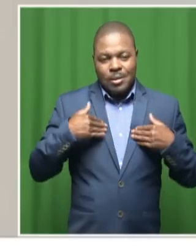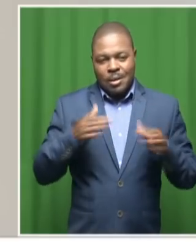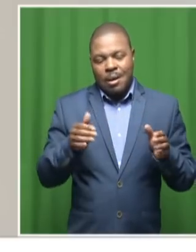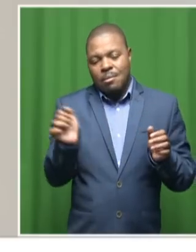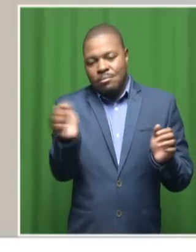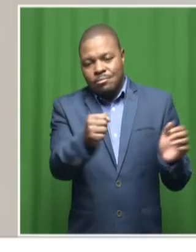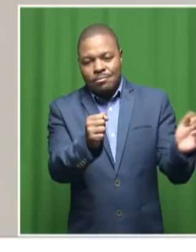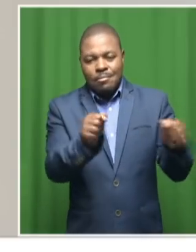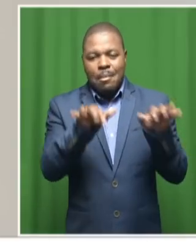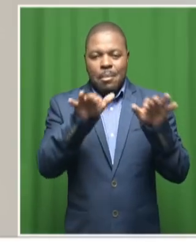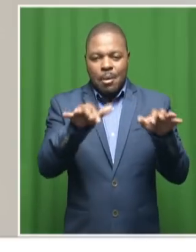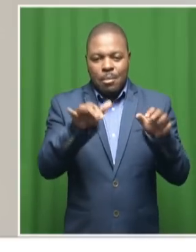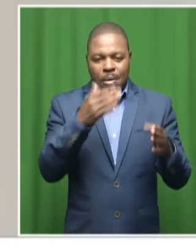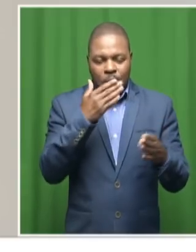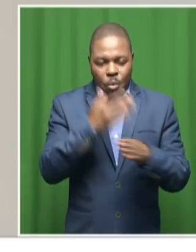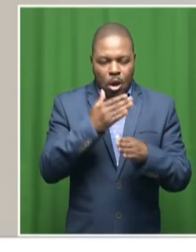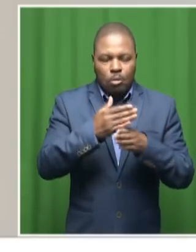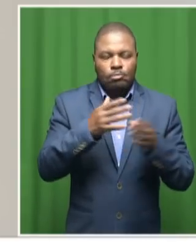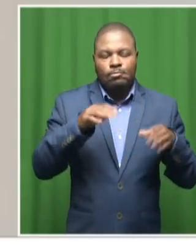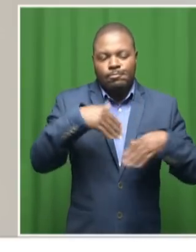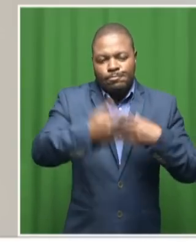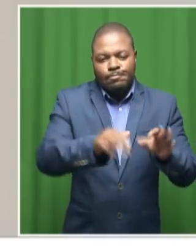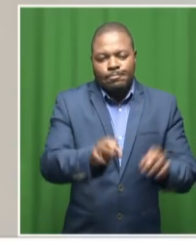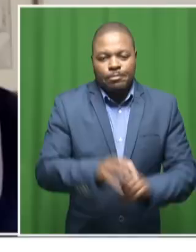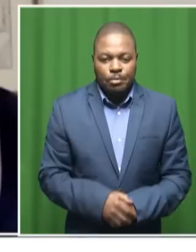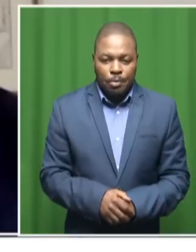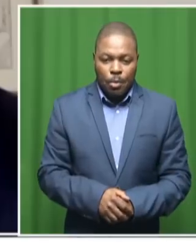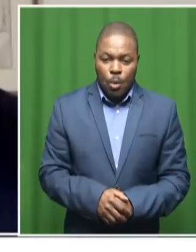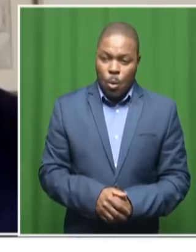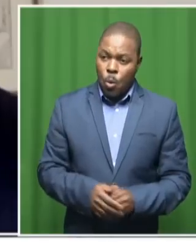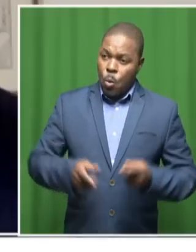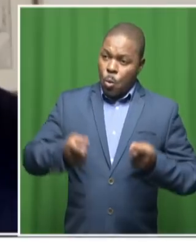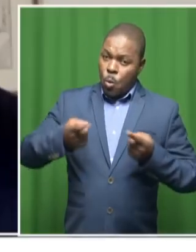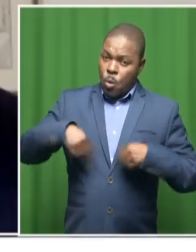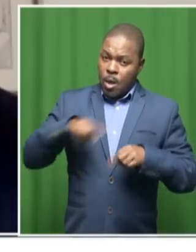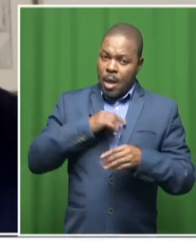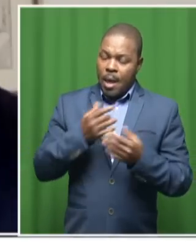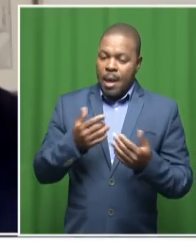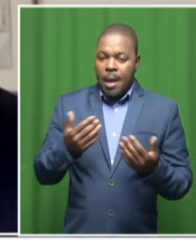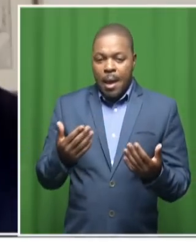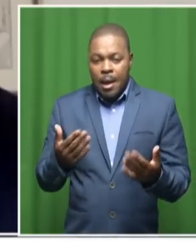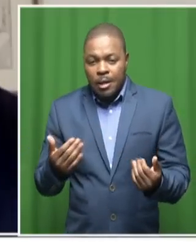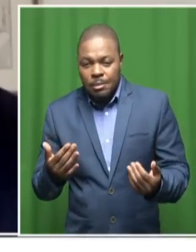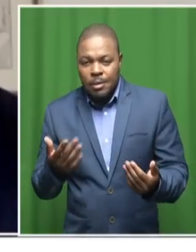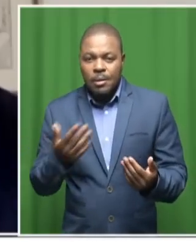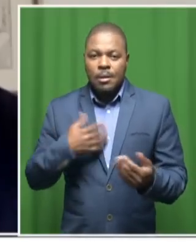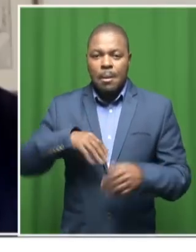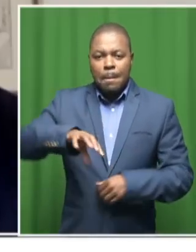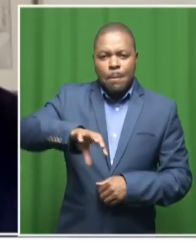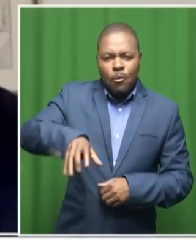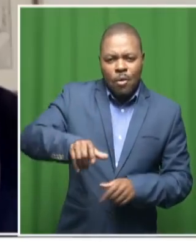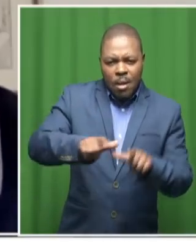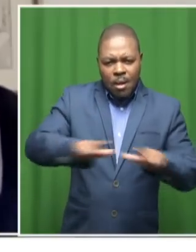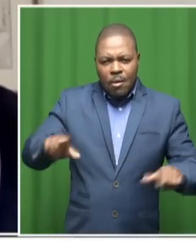and start consolidating the work we've been doing. And when should we expect the consultations then at the provincial level to begin?